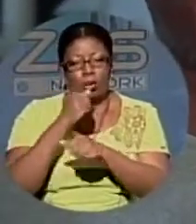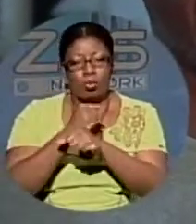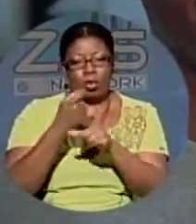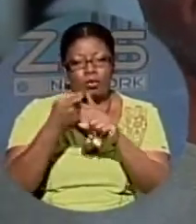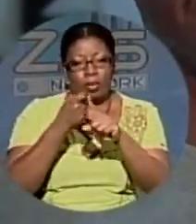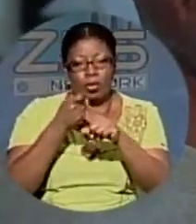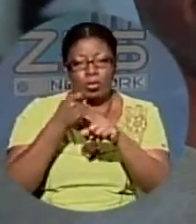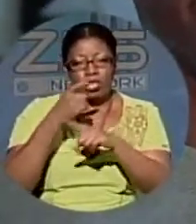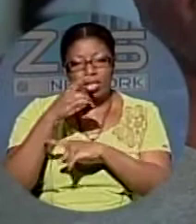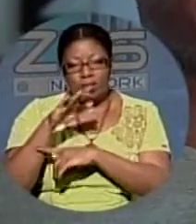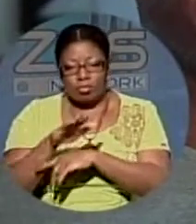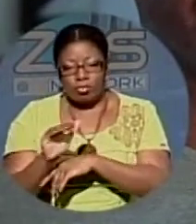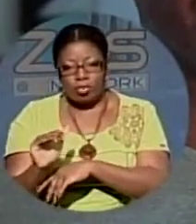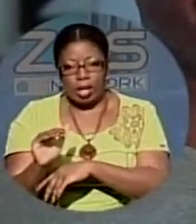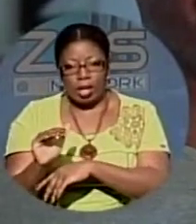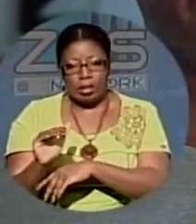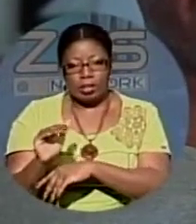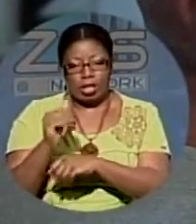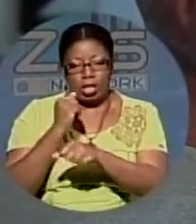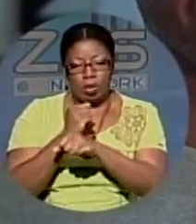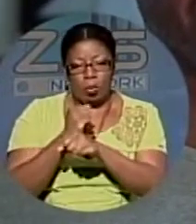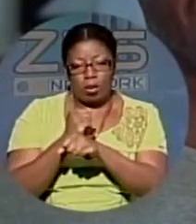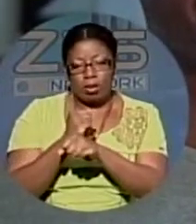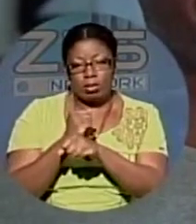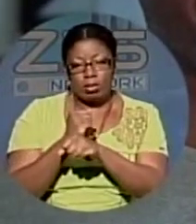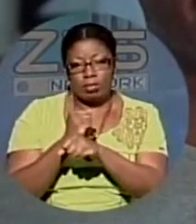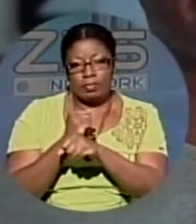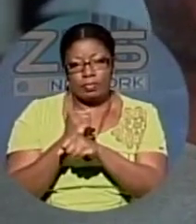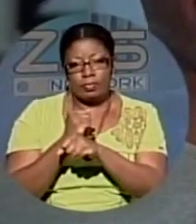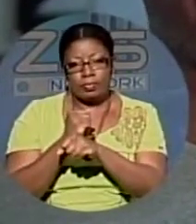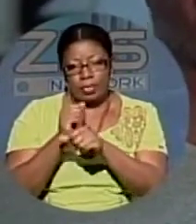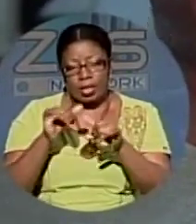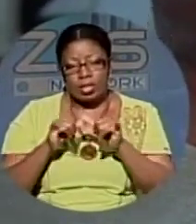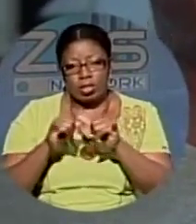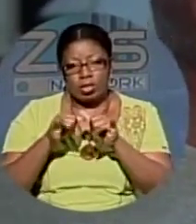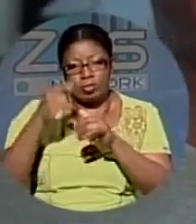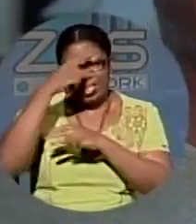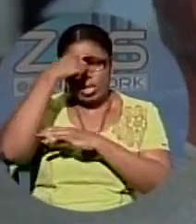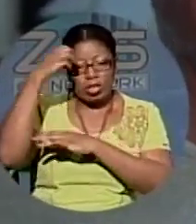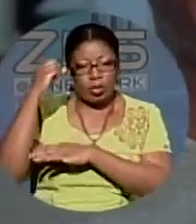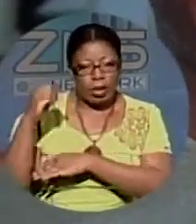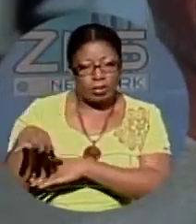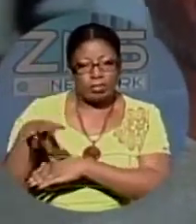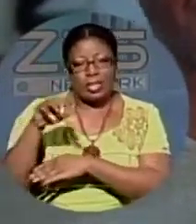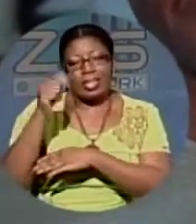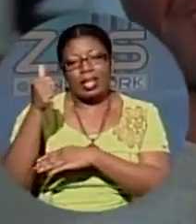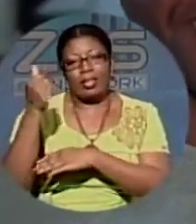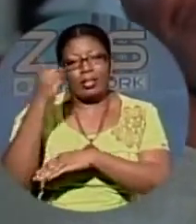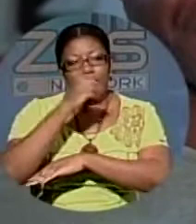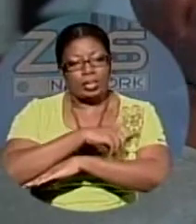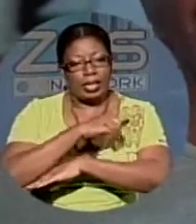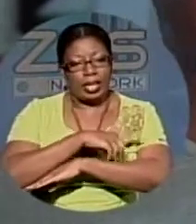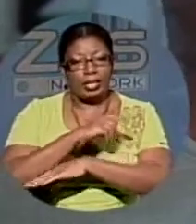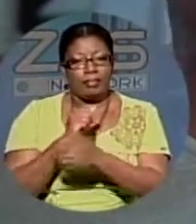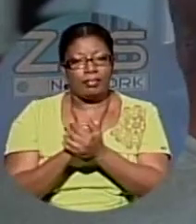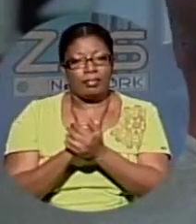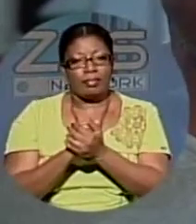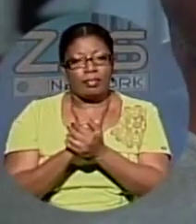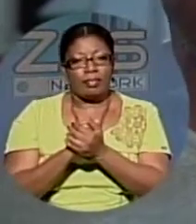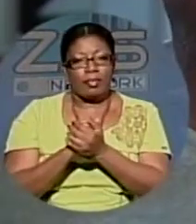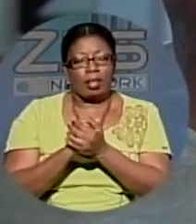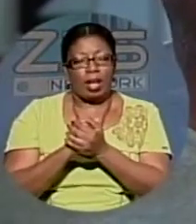I really watch him work. I watch him play somewhere. I watch him sweat. I watch him get hurt. I watch his downs. I watch his